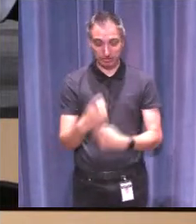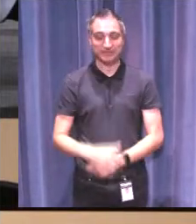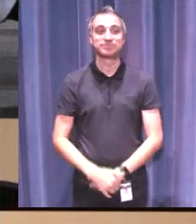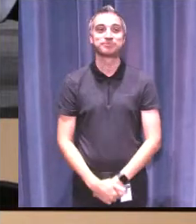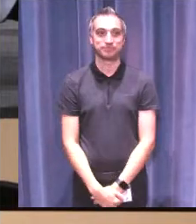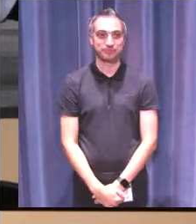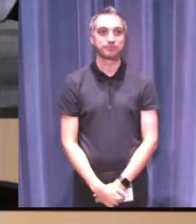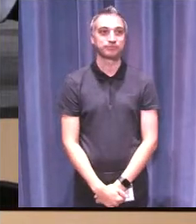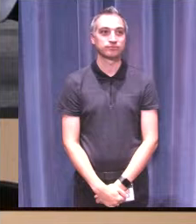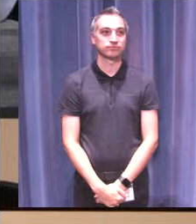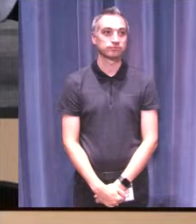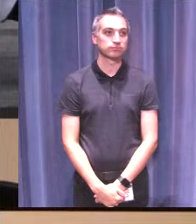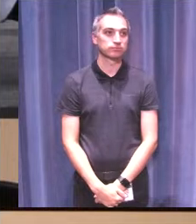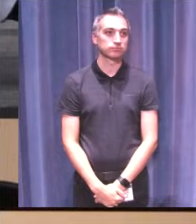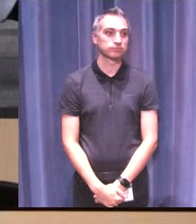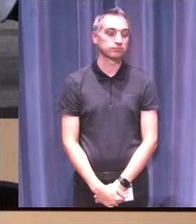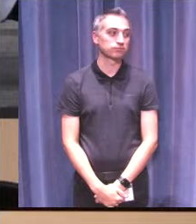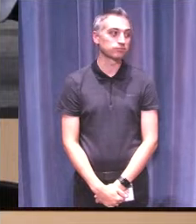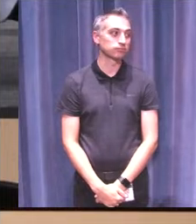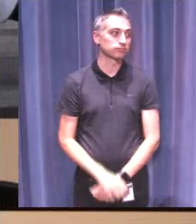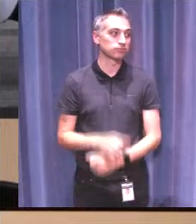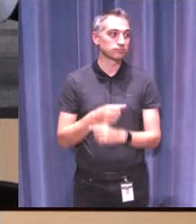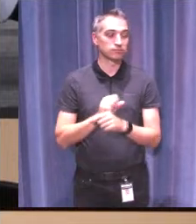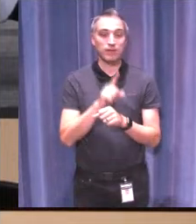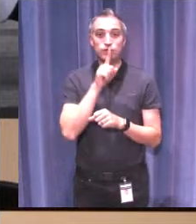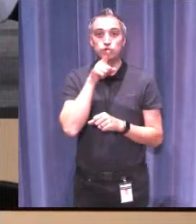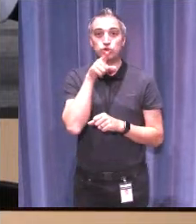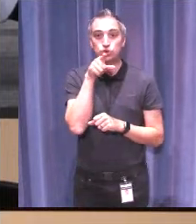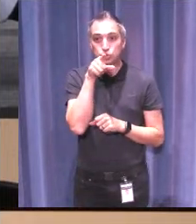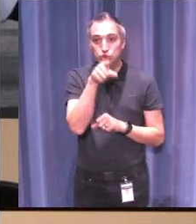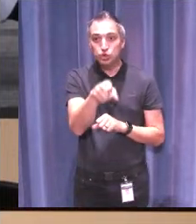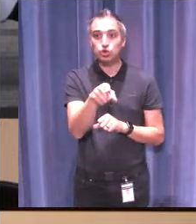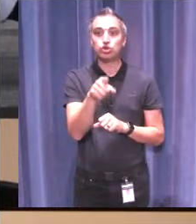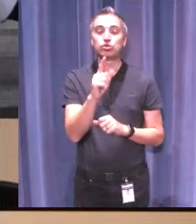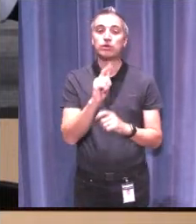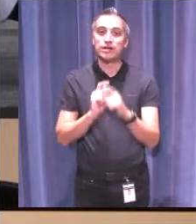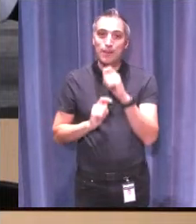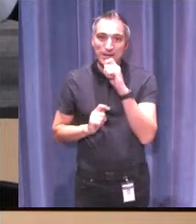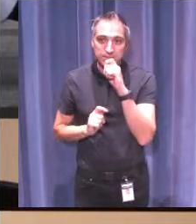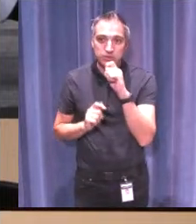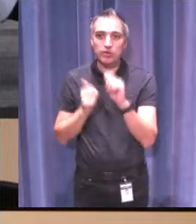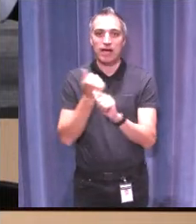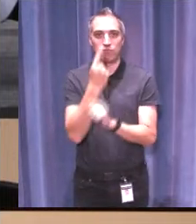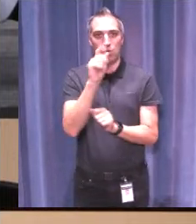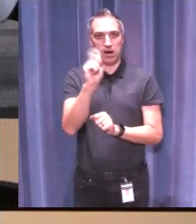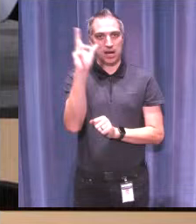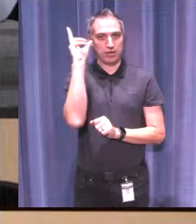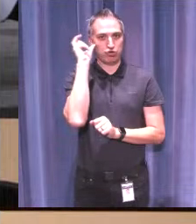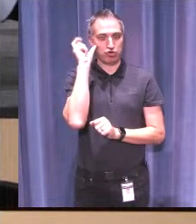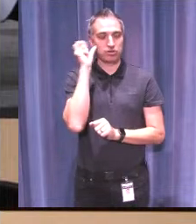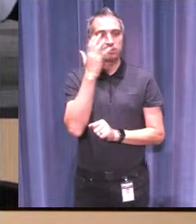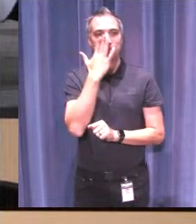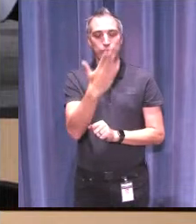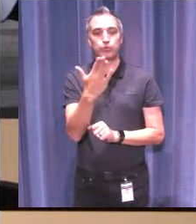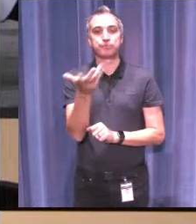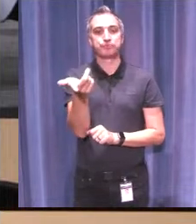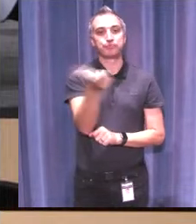Okay. Make sure you speak into the microphone so everybody can hear you. Thank you. Trustee